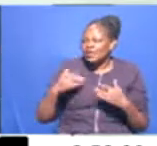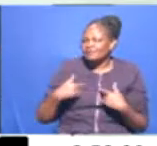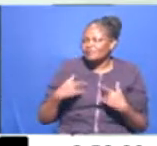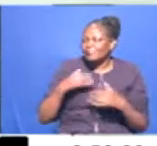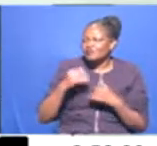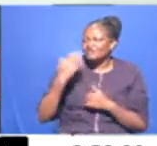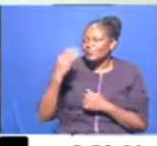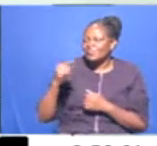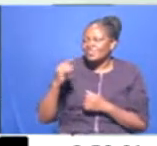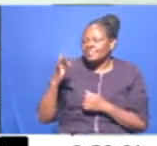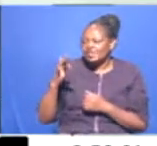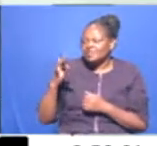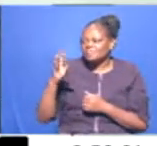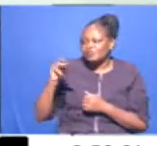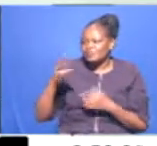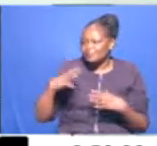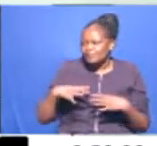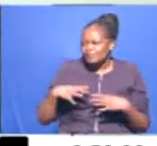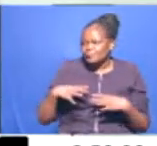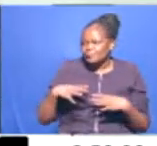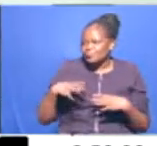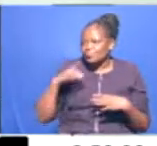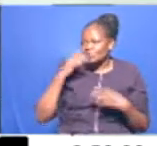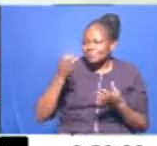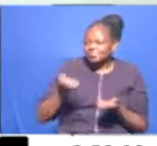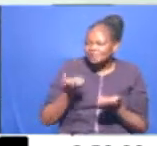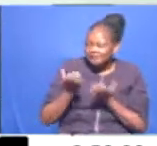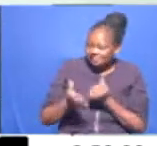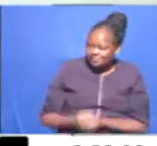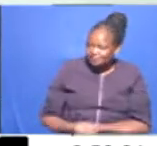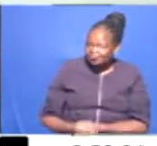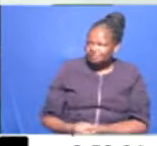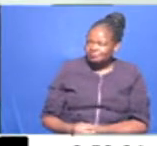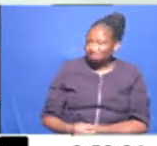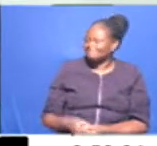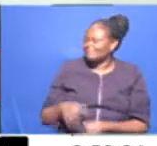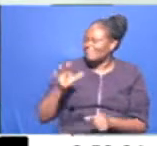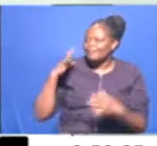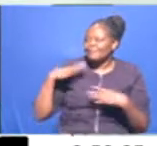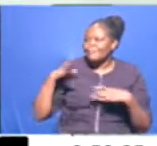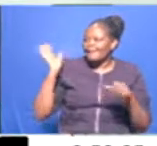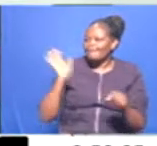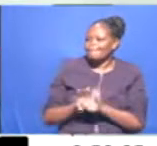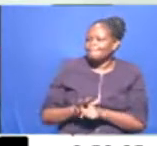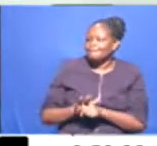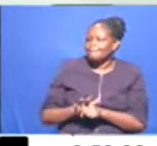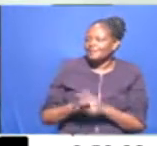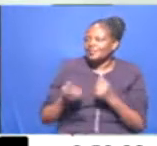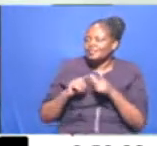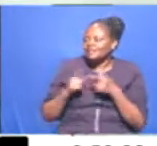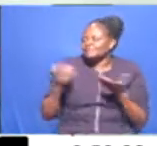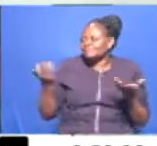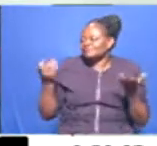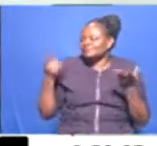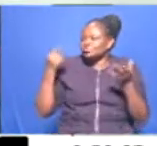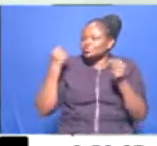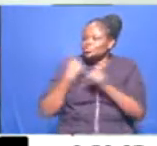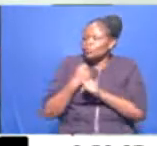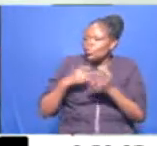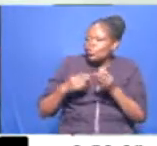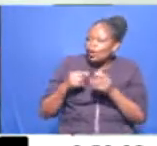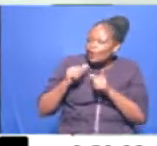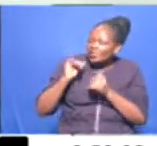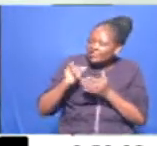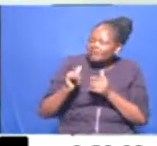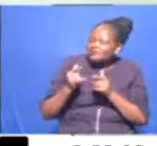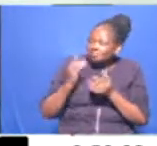5.3 million people who need services. That's a very high number. And the question is, what are we doing about it? So yes,